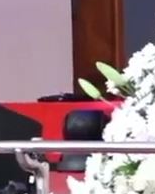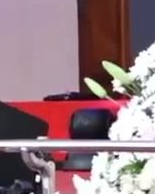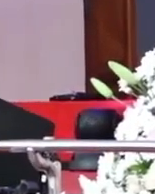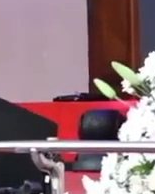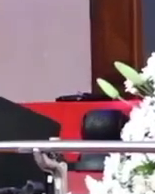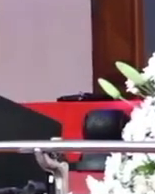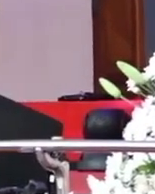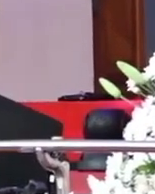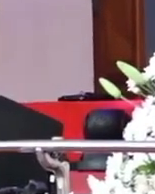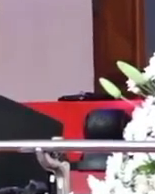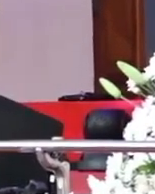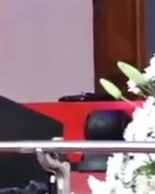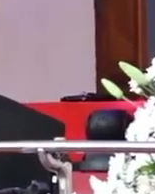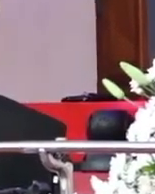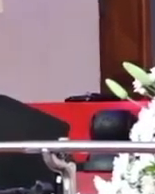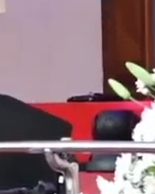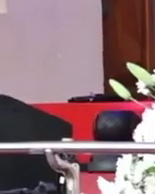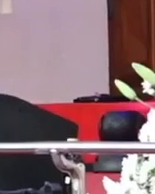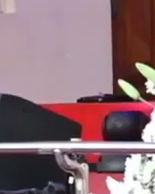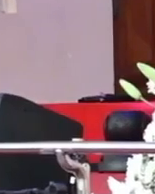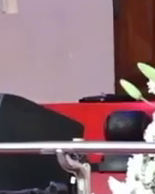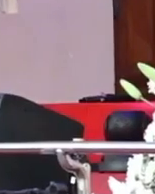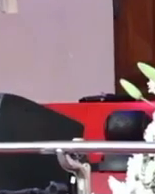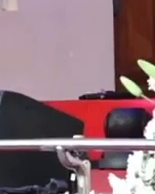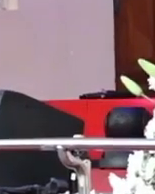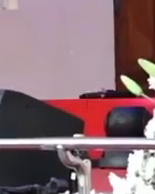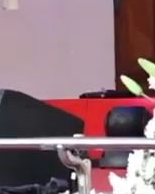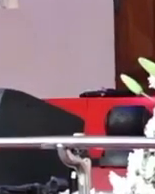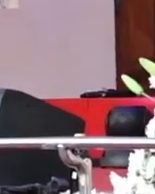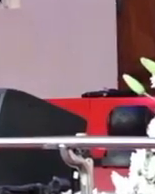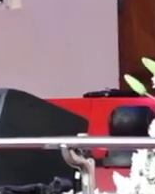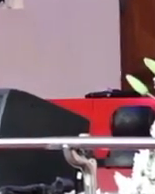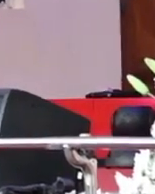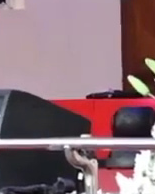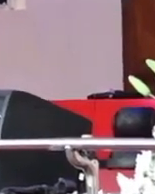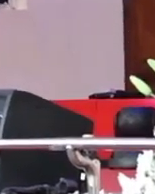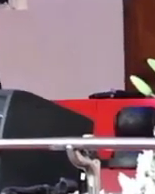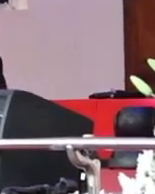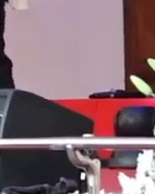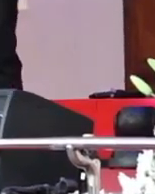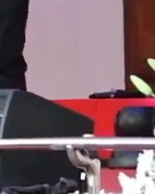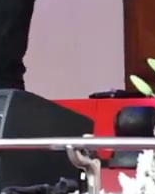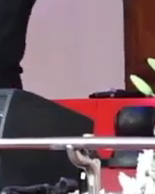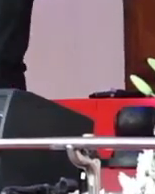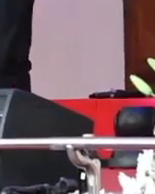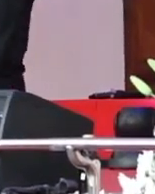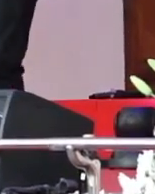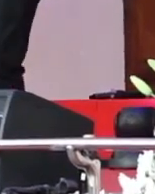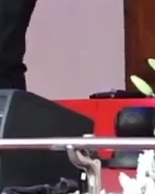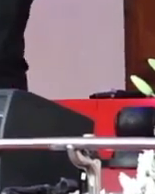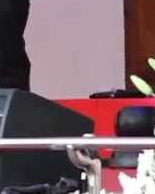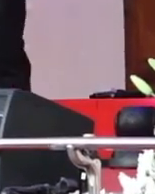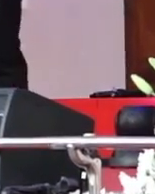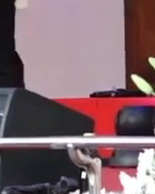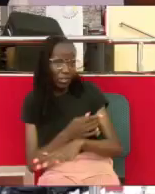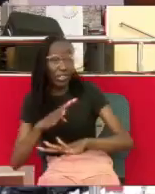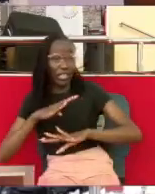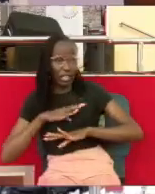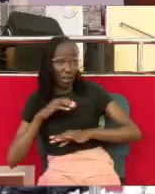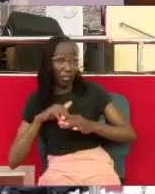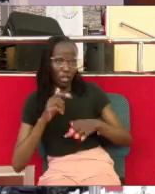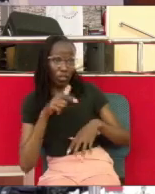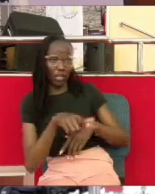anything from God, but God's grace is still sufficient over your life. No matter how